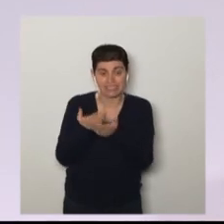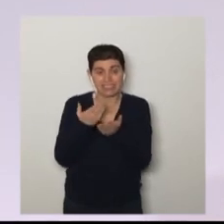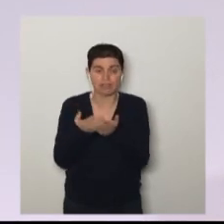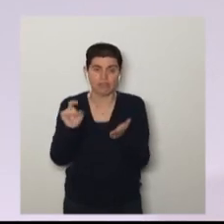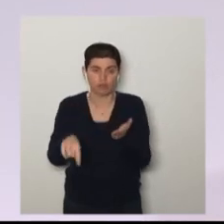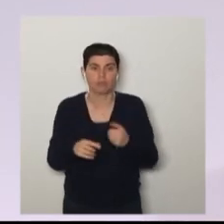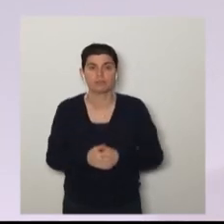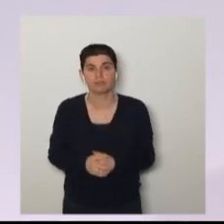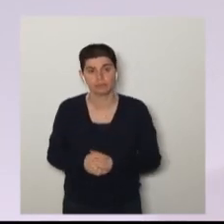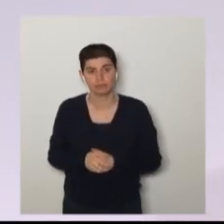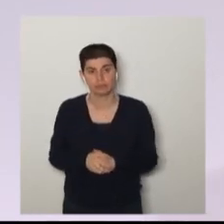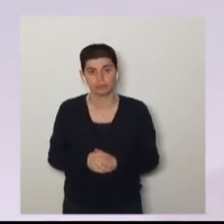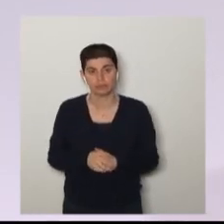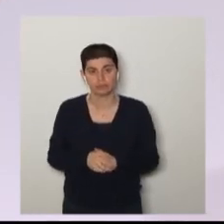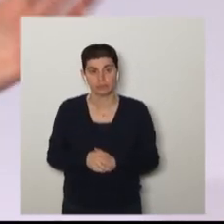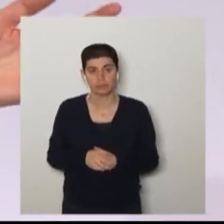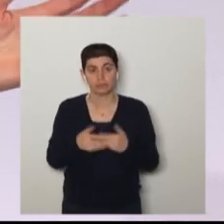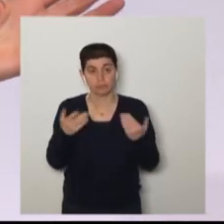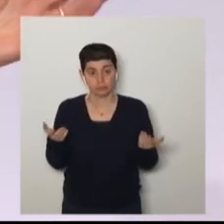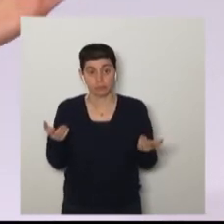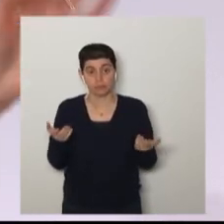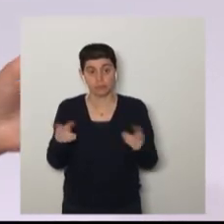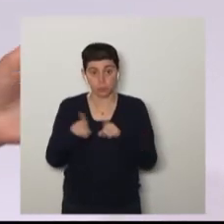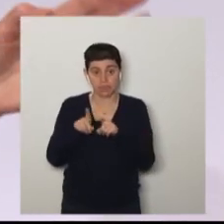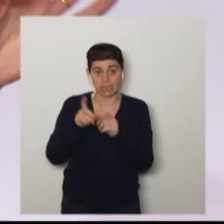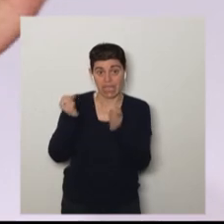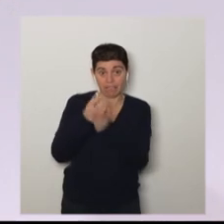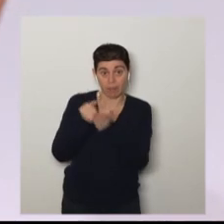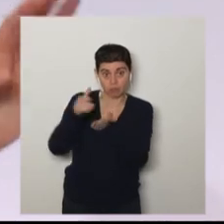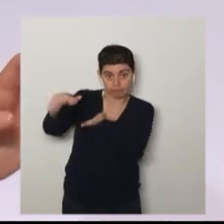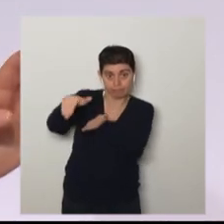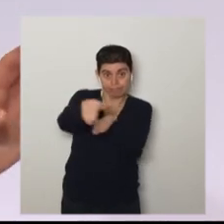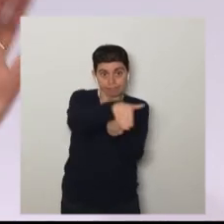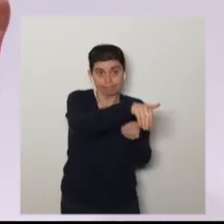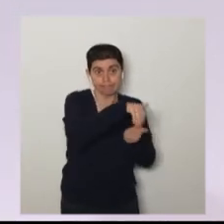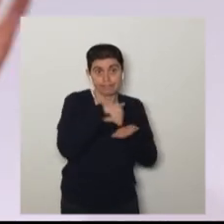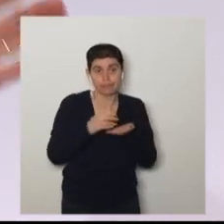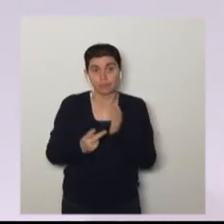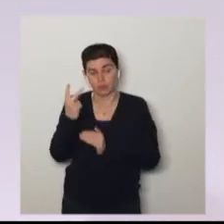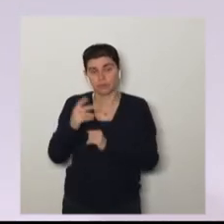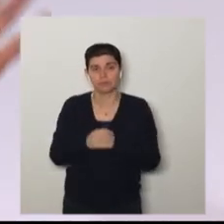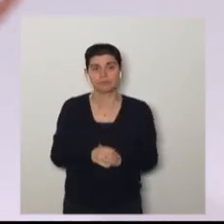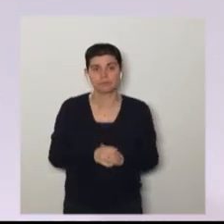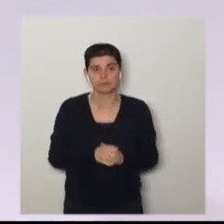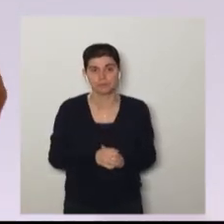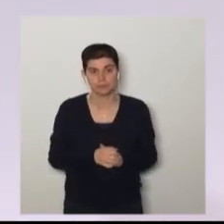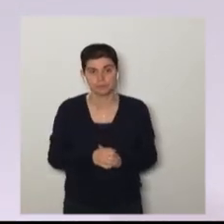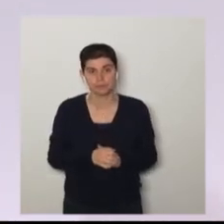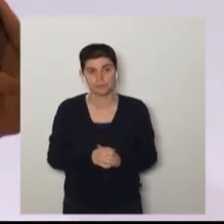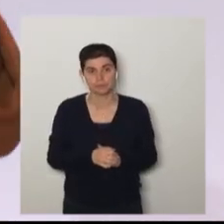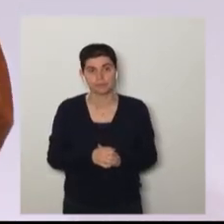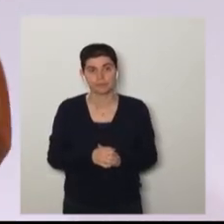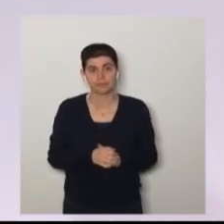more numbers. Also, in the young people around the young people with cancer, I just addressed